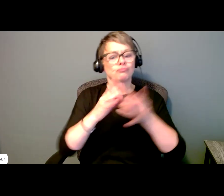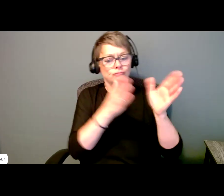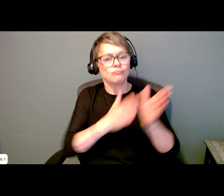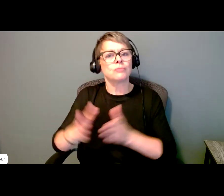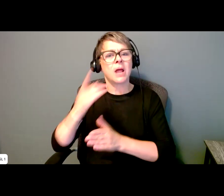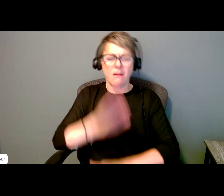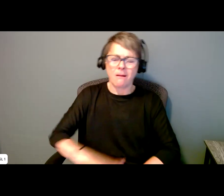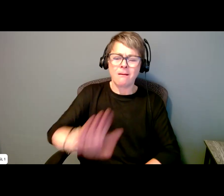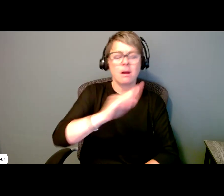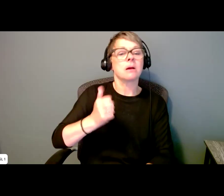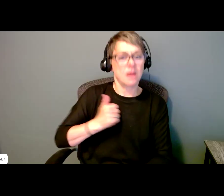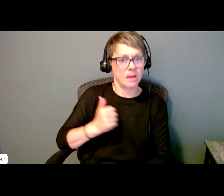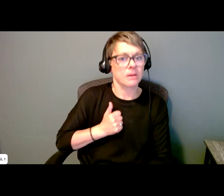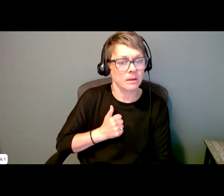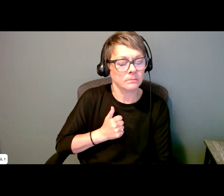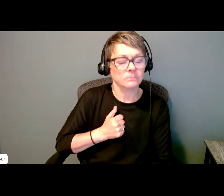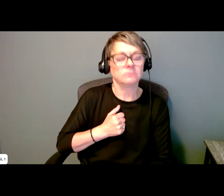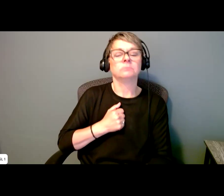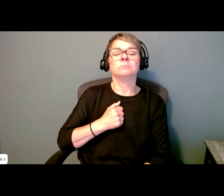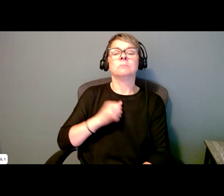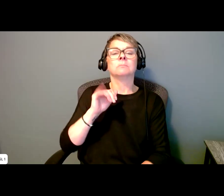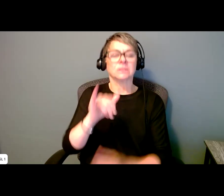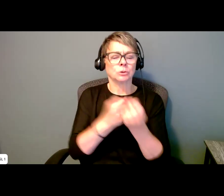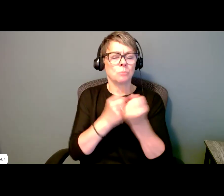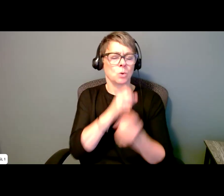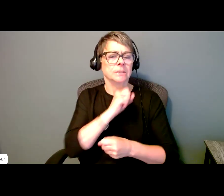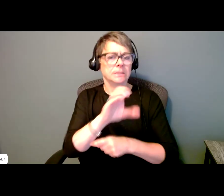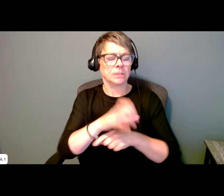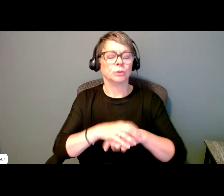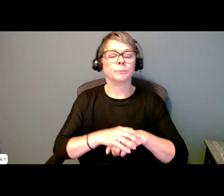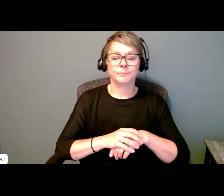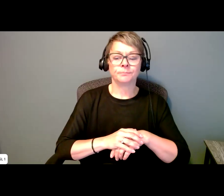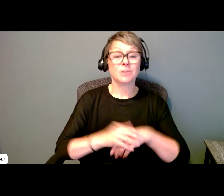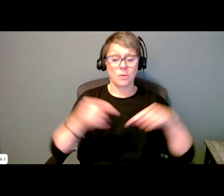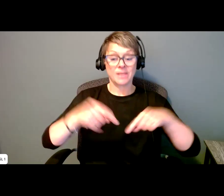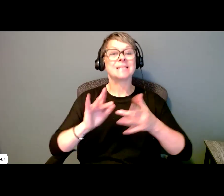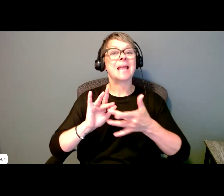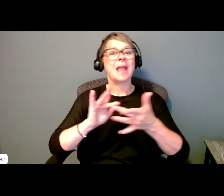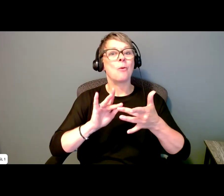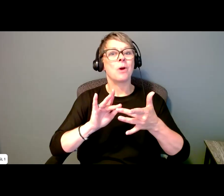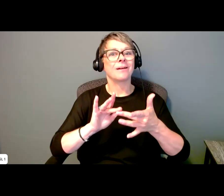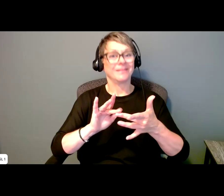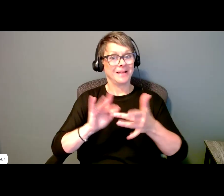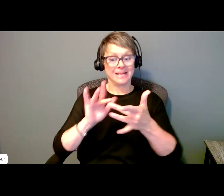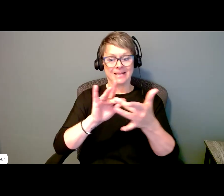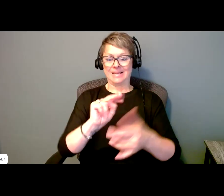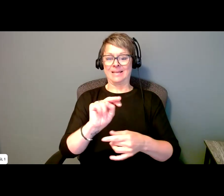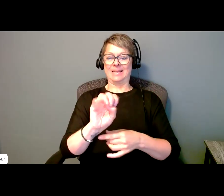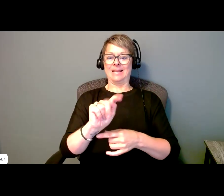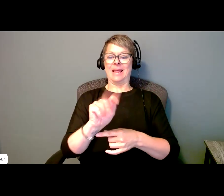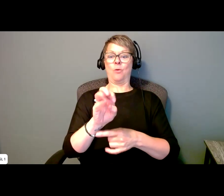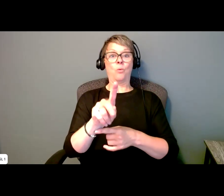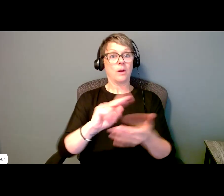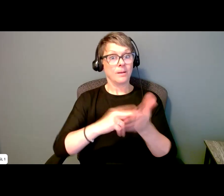to elder abuse and neglect. So again, this is a network. So it is based entirely on the contributions